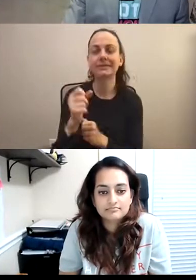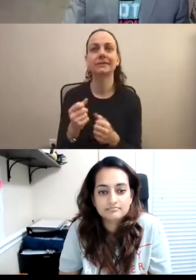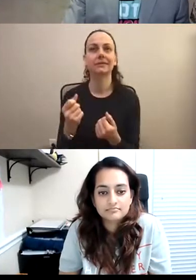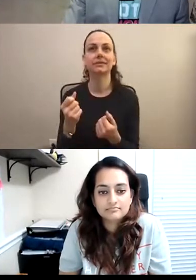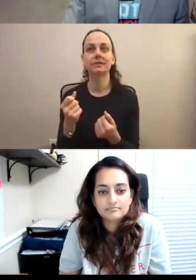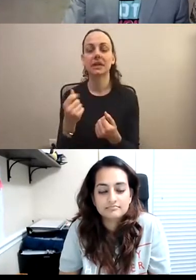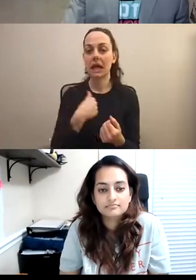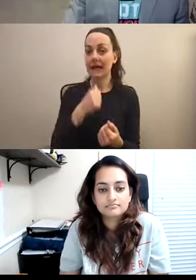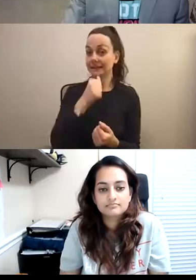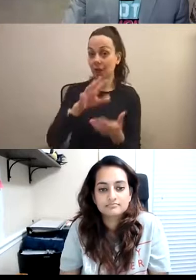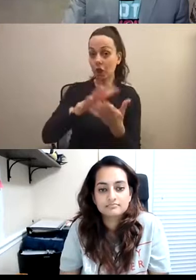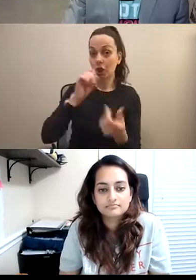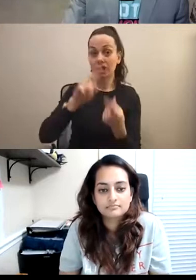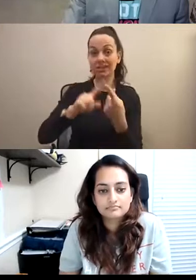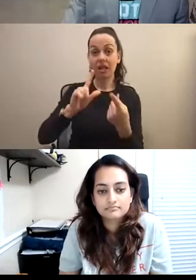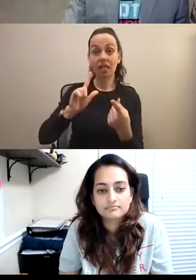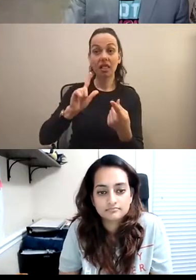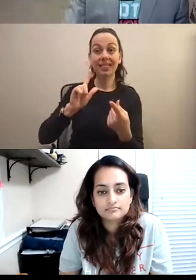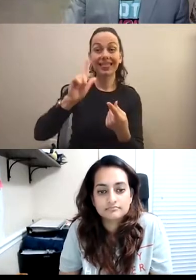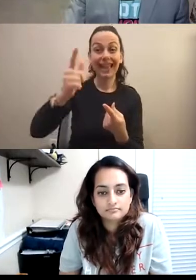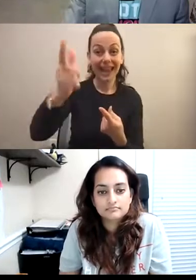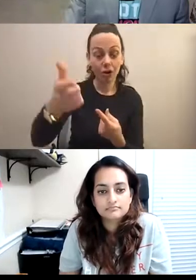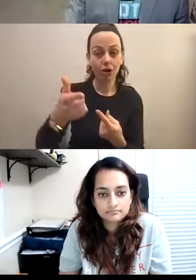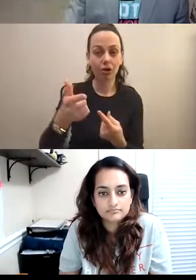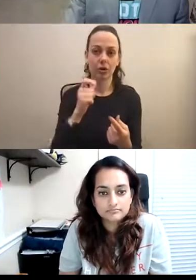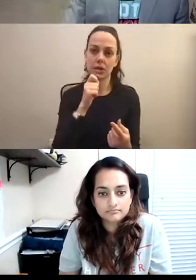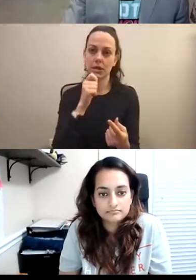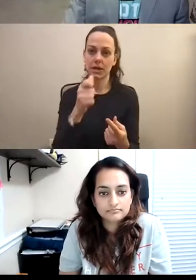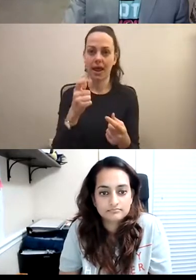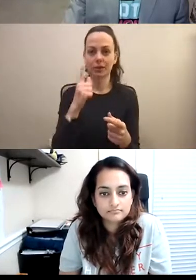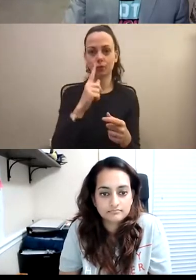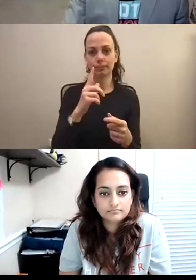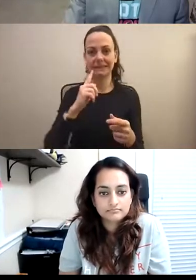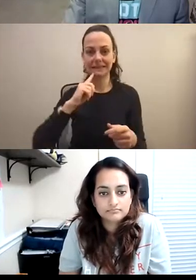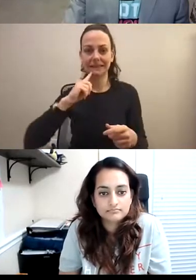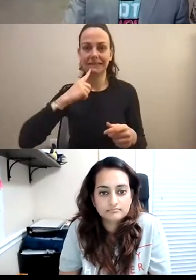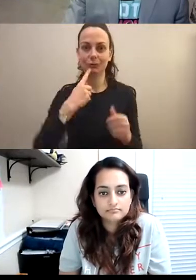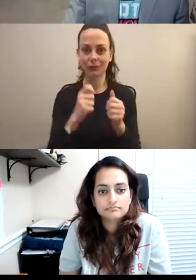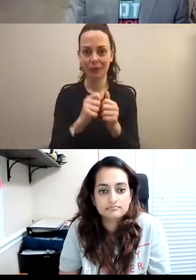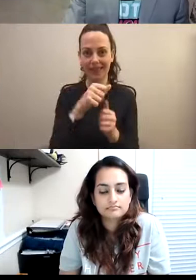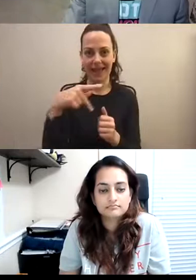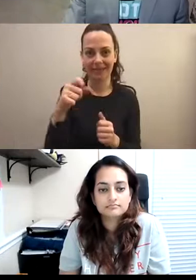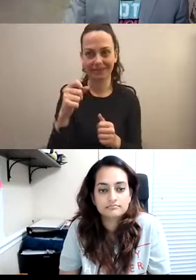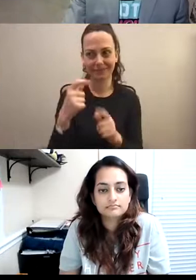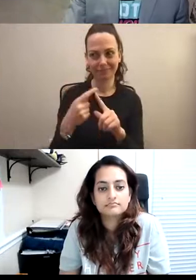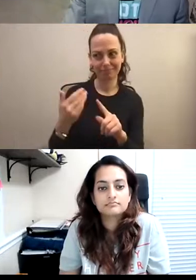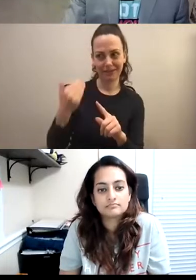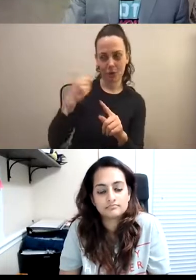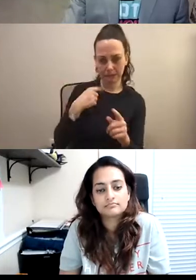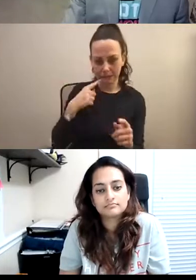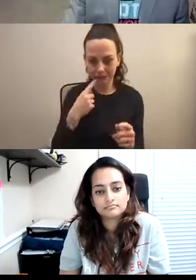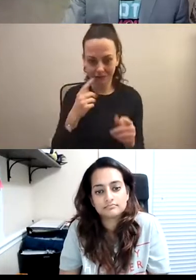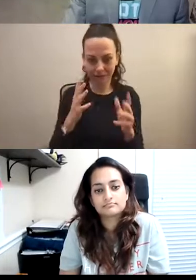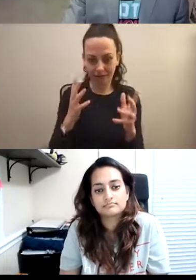I didn't learn until later in my 20s not to take them as serious as I was in my earlier